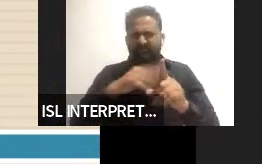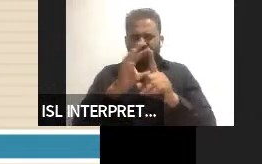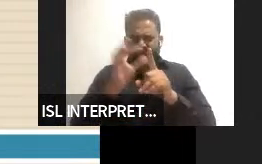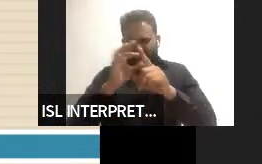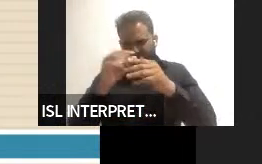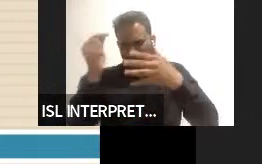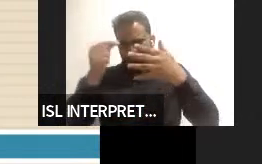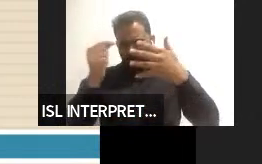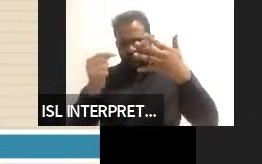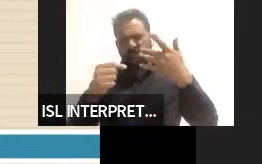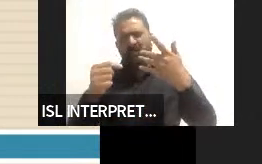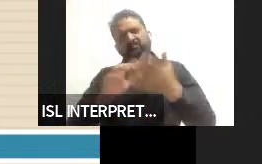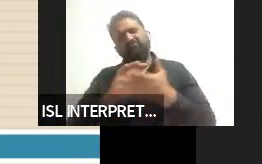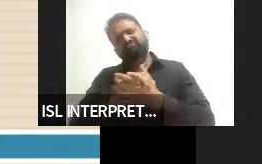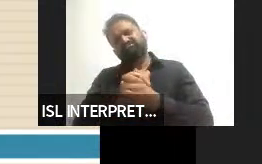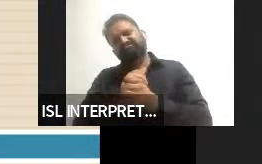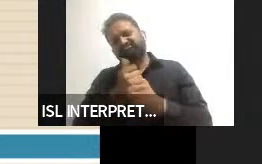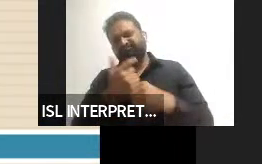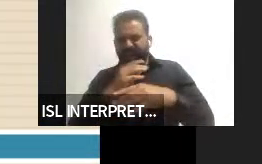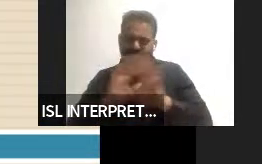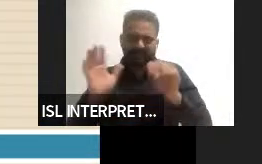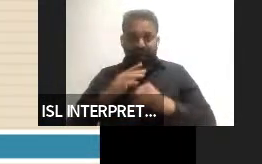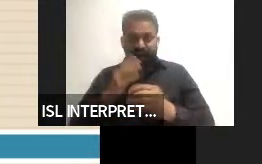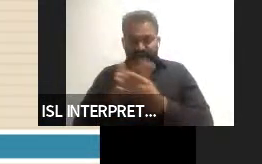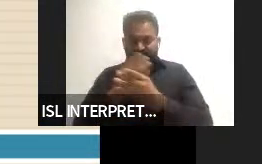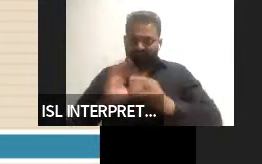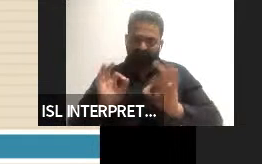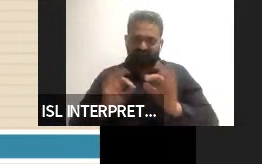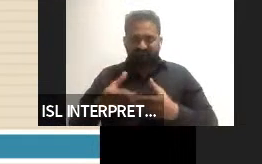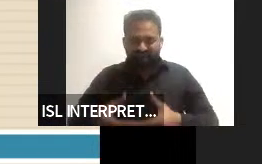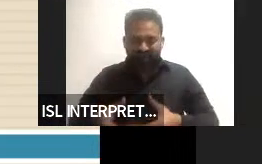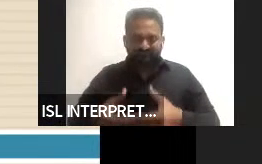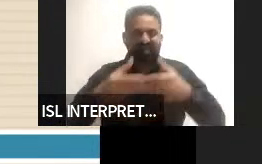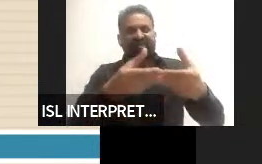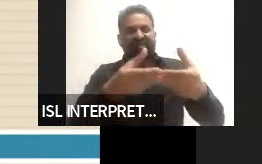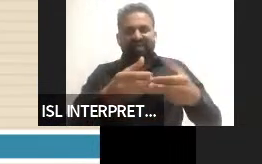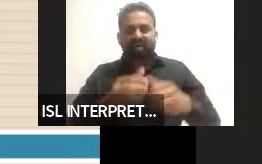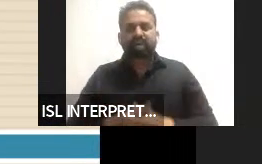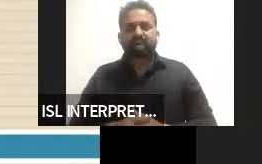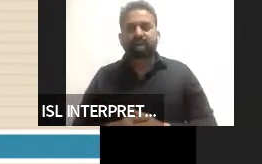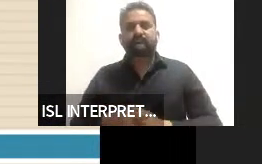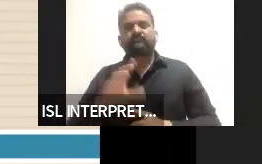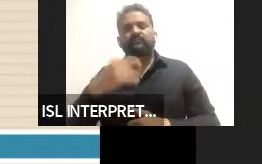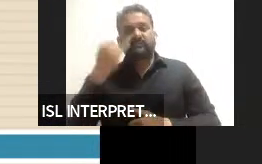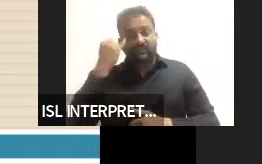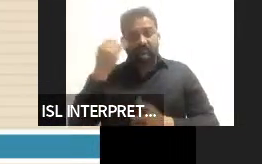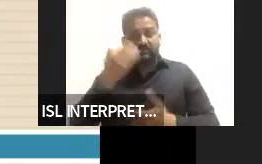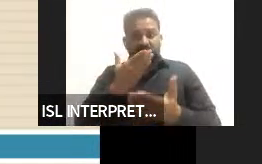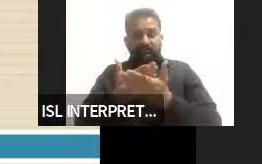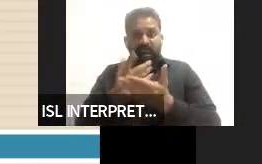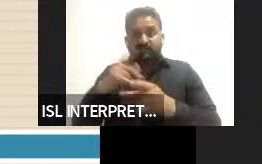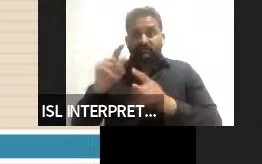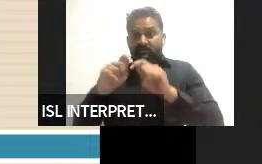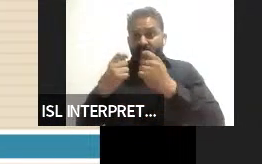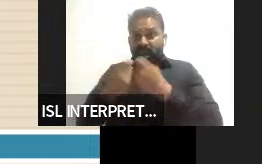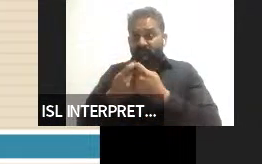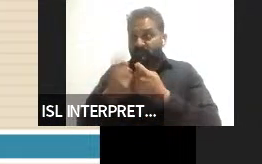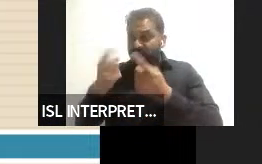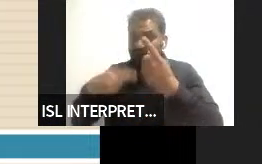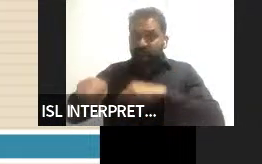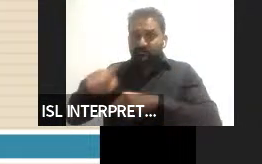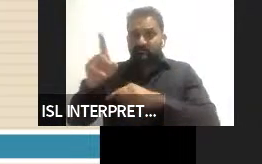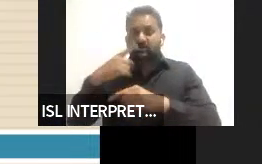thing that we have to submit this memoranda. We suggest a good team should set a deadline